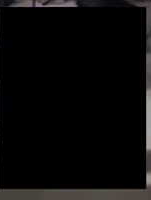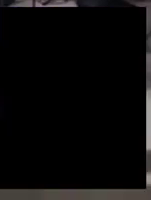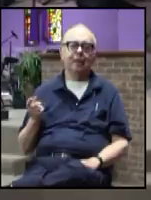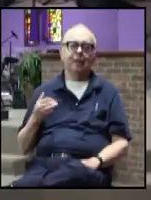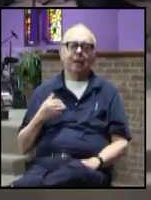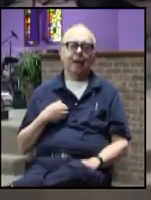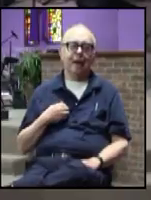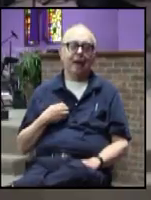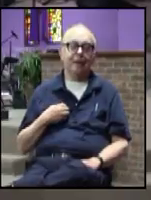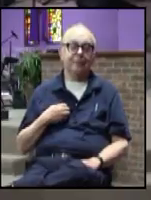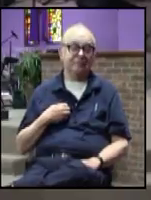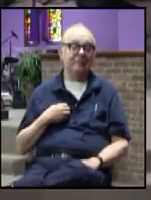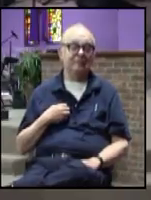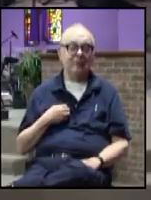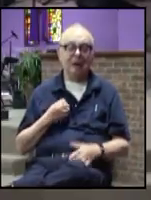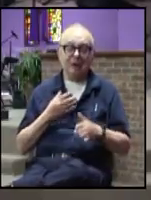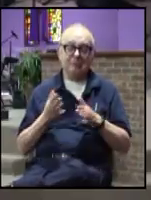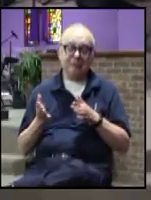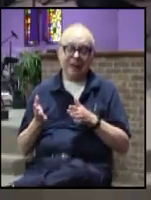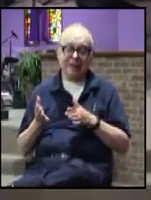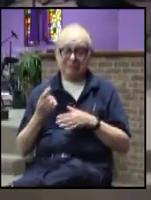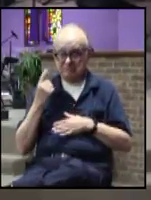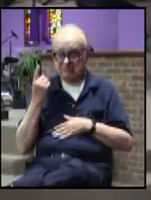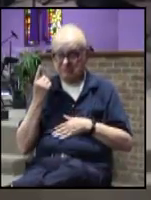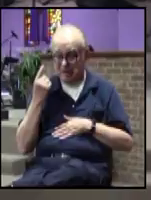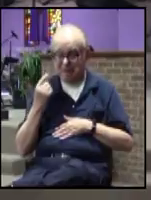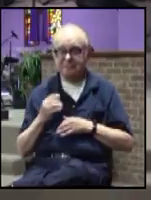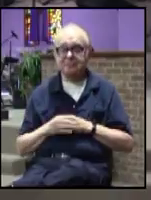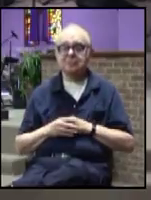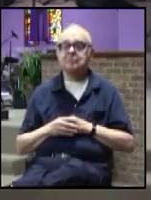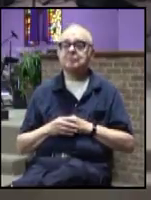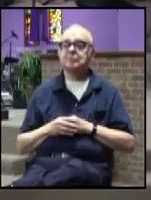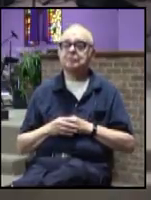Pranksters always have an agenda.